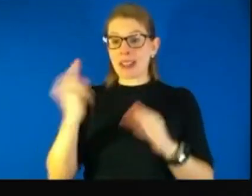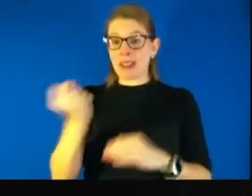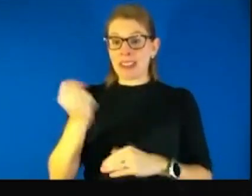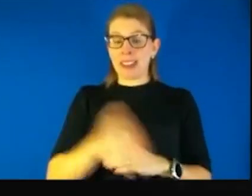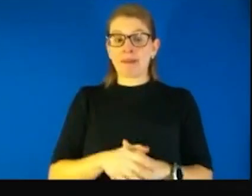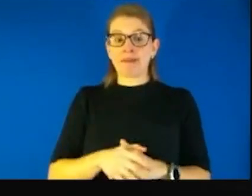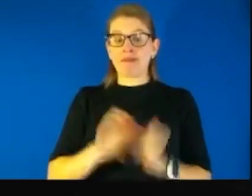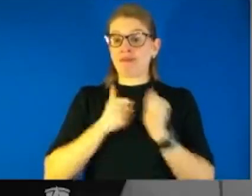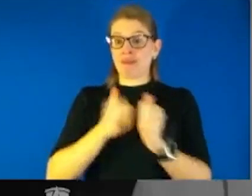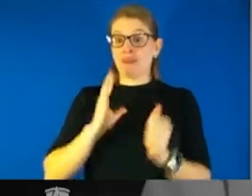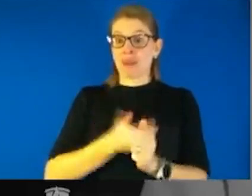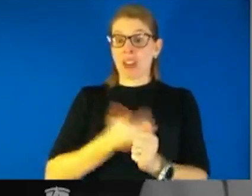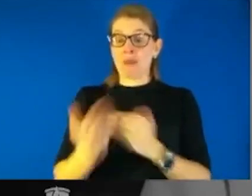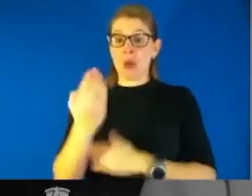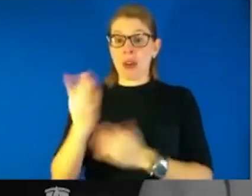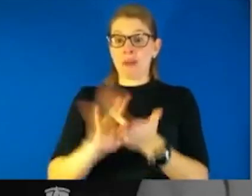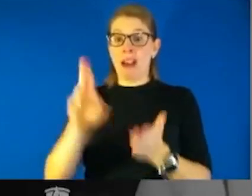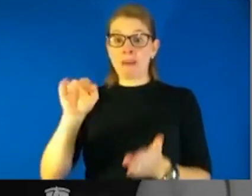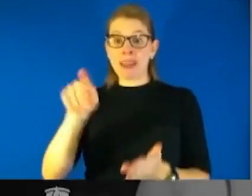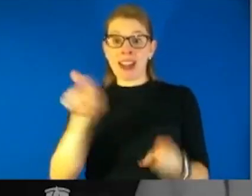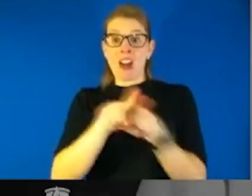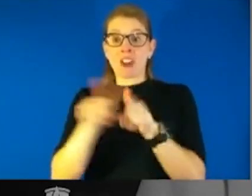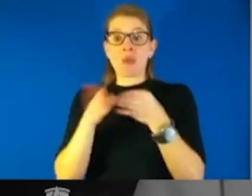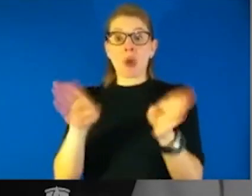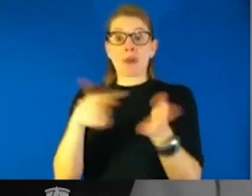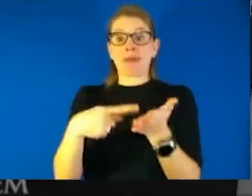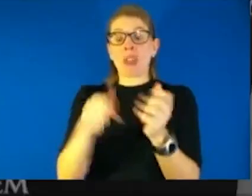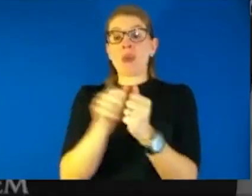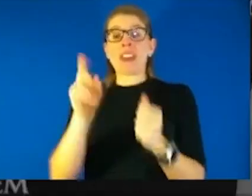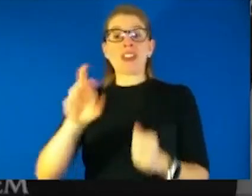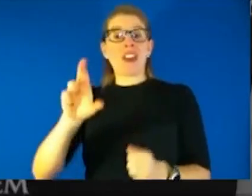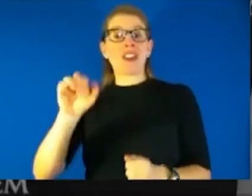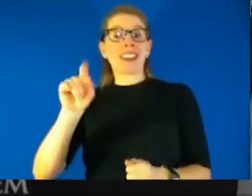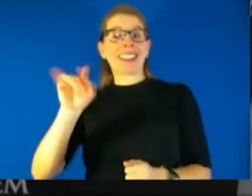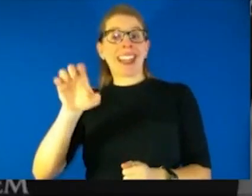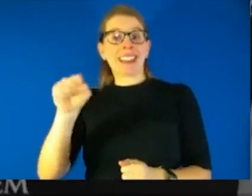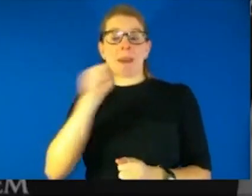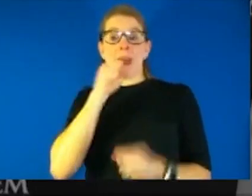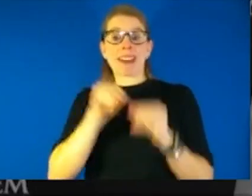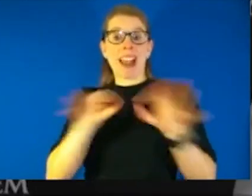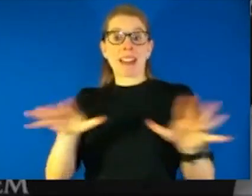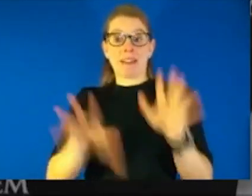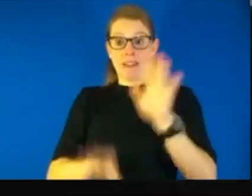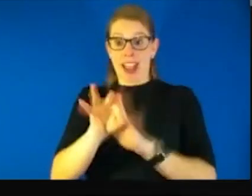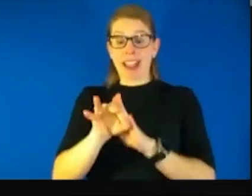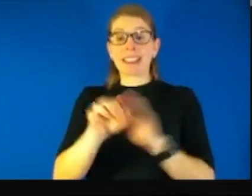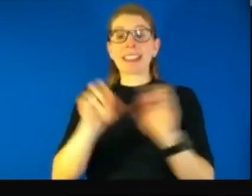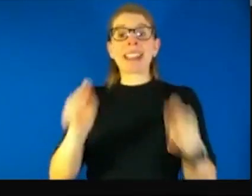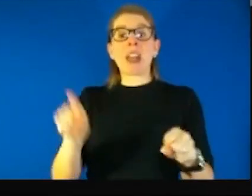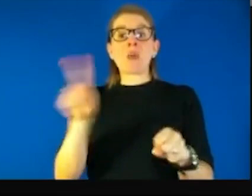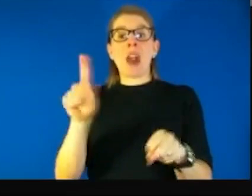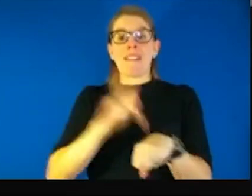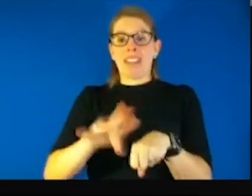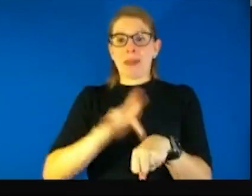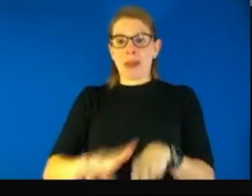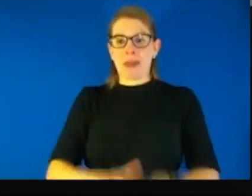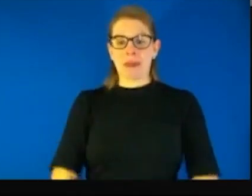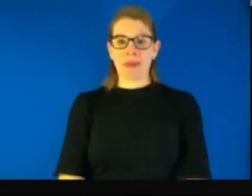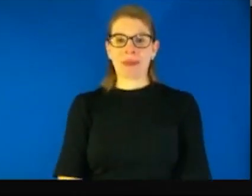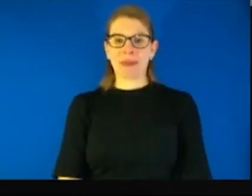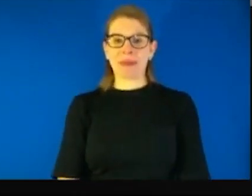medical update and Open Mics with Dr. Stites podcasts. Now everywhere podcasts are available.